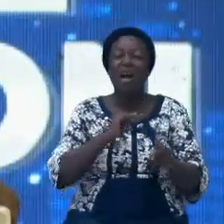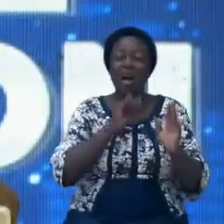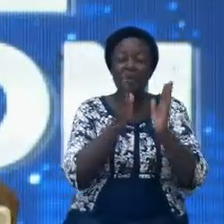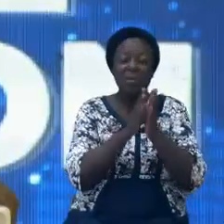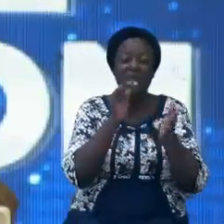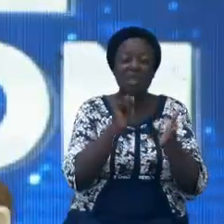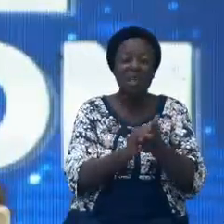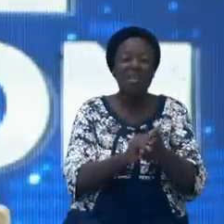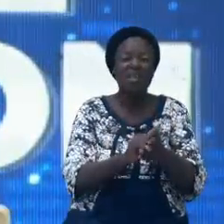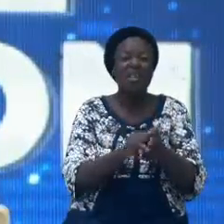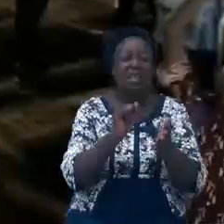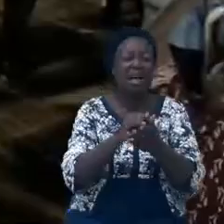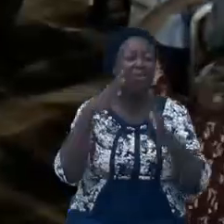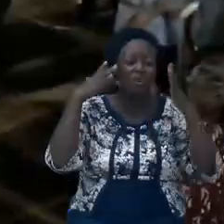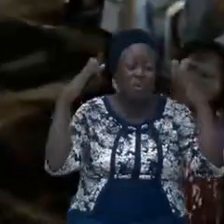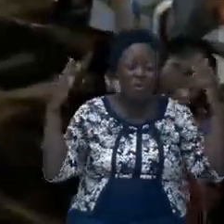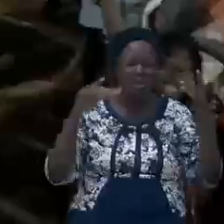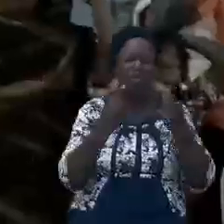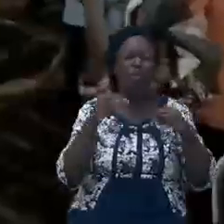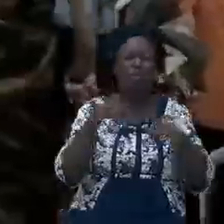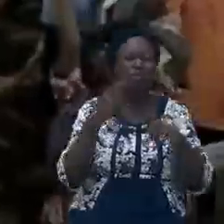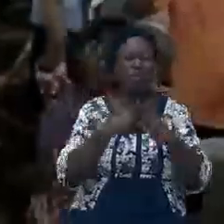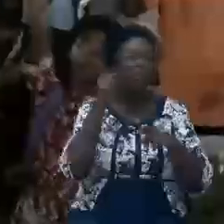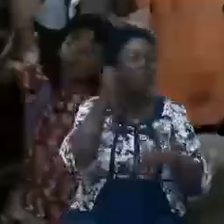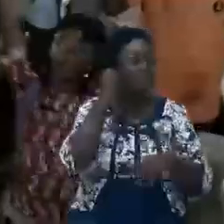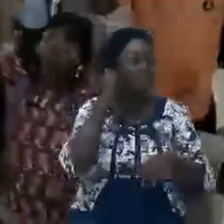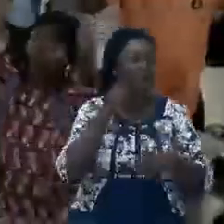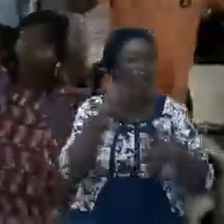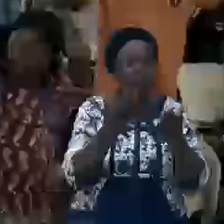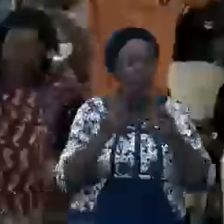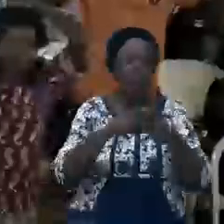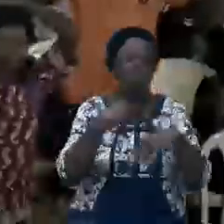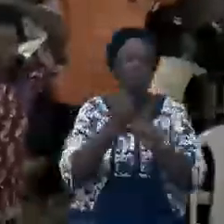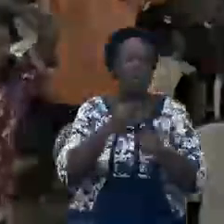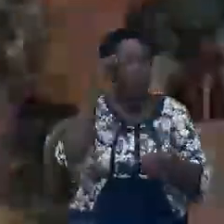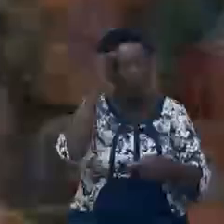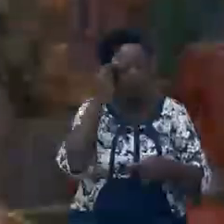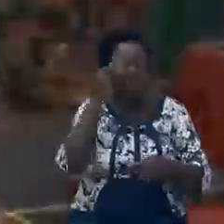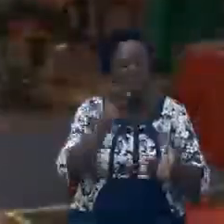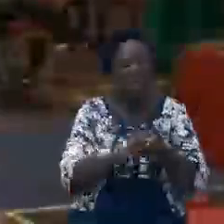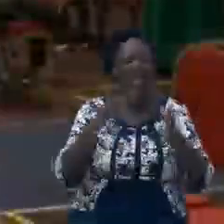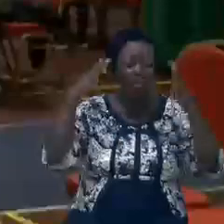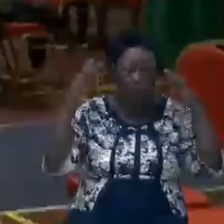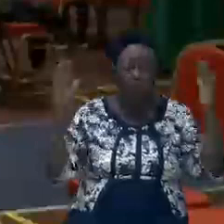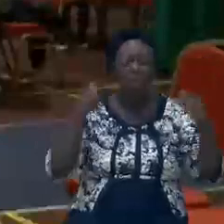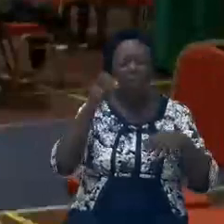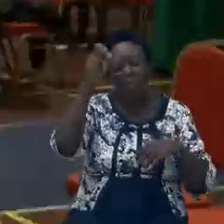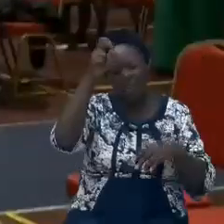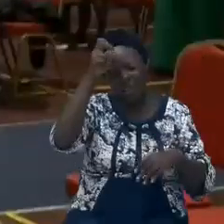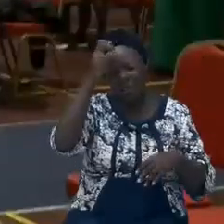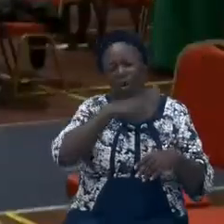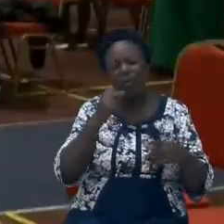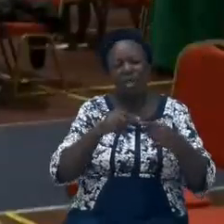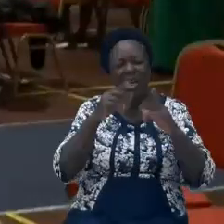free in Jesus' name. I pray that that noise coming in your ear, wanting to run you